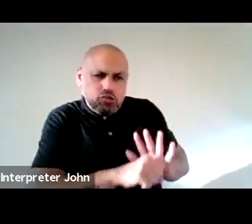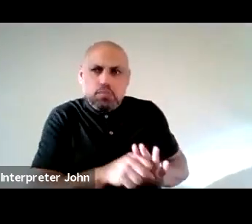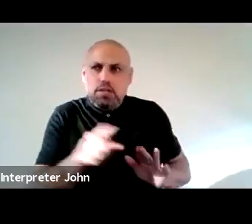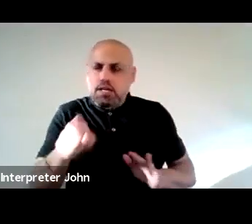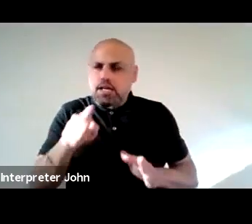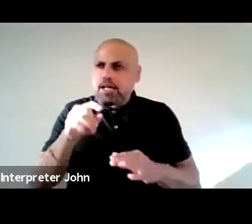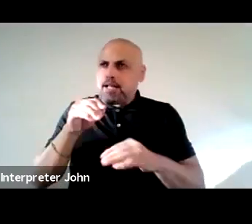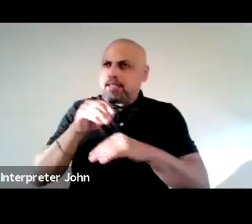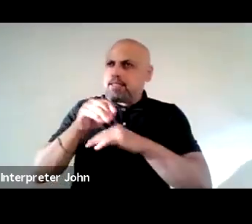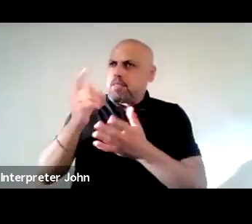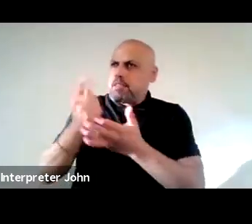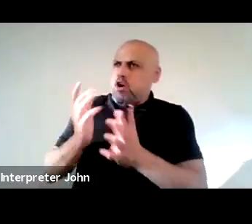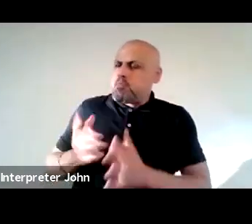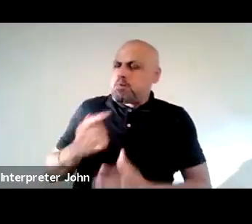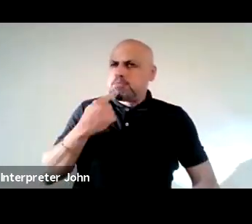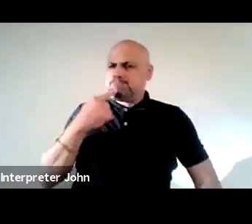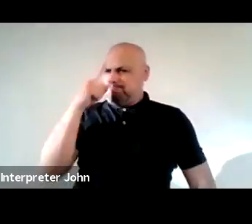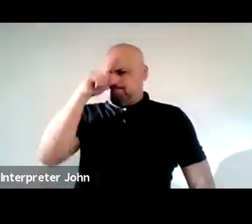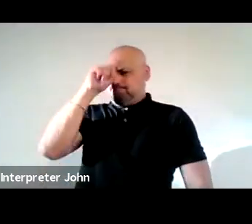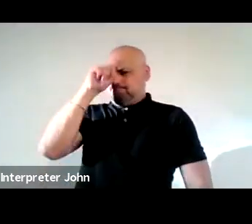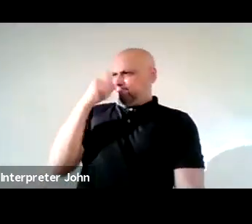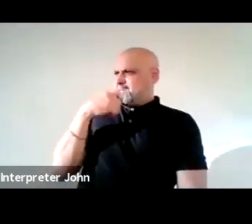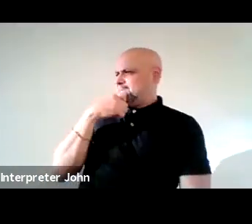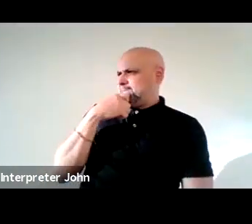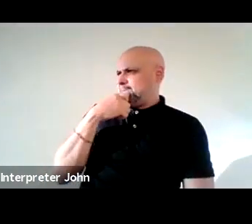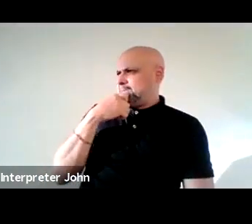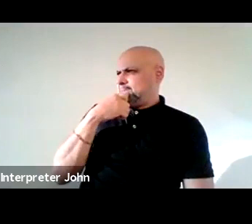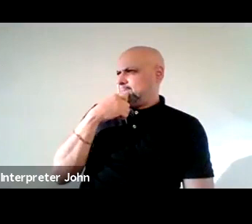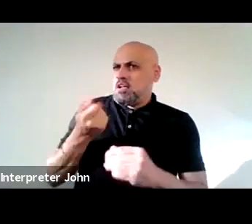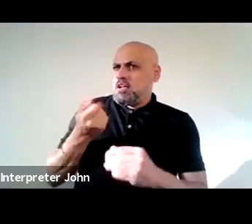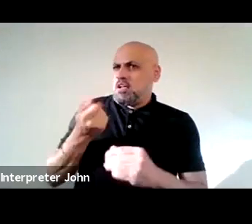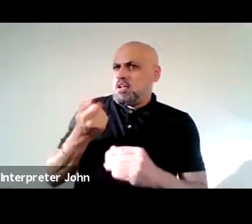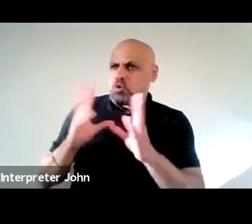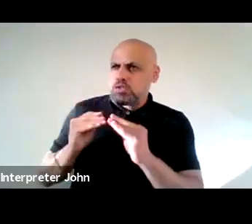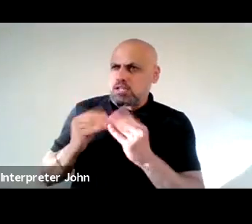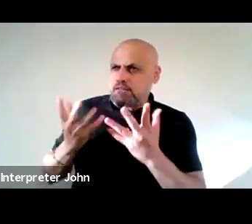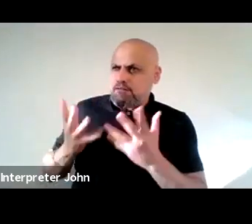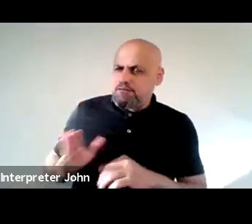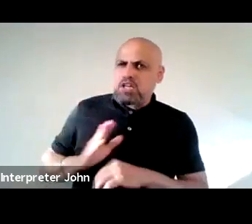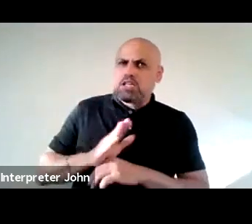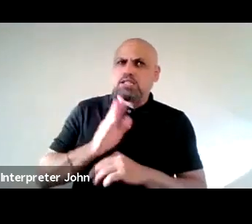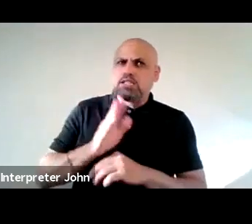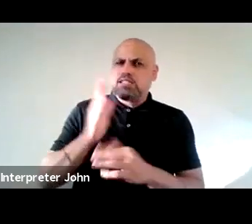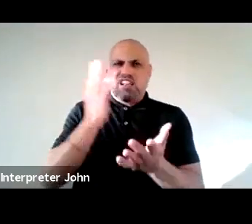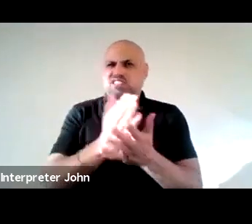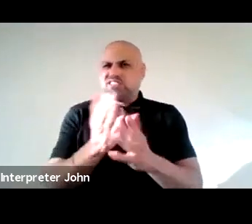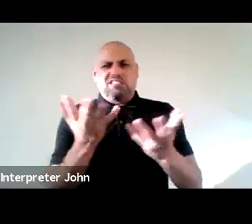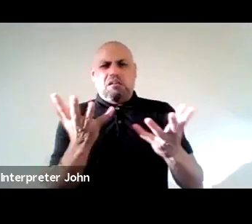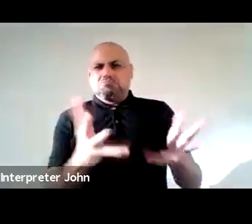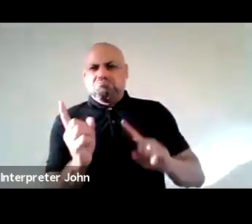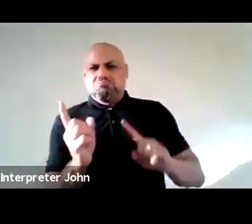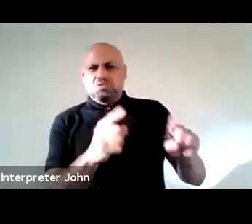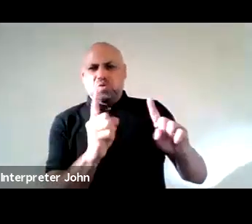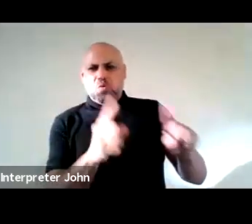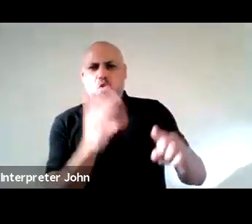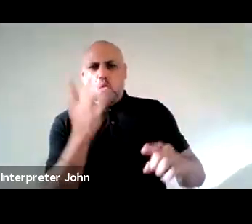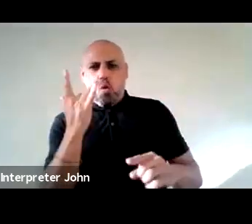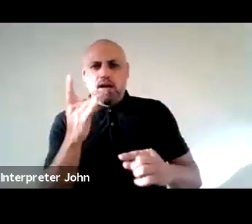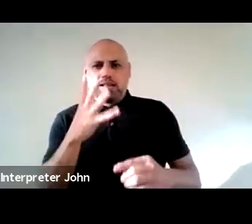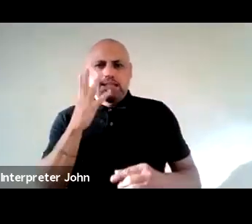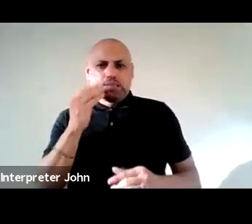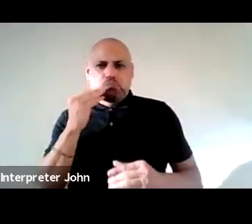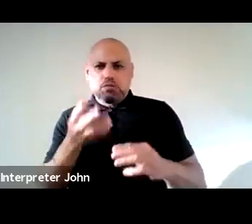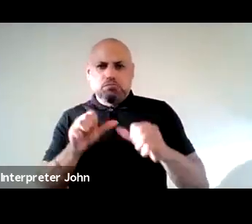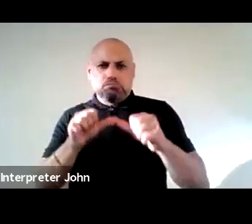perplexed. After a few sessions, I stopped going as the experience only exacerbated my feelings